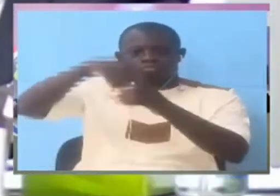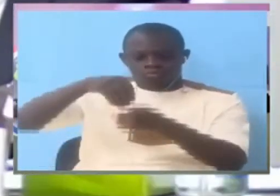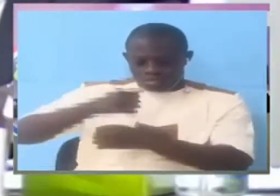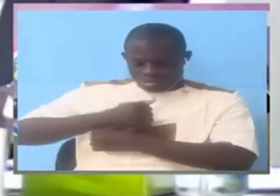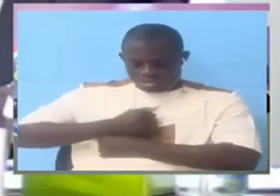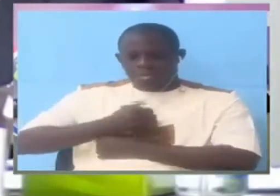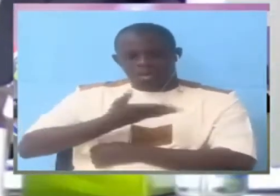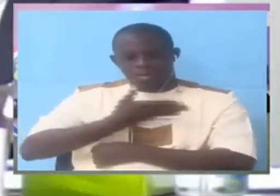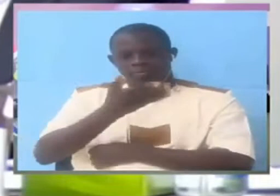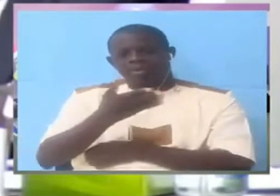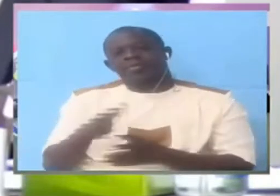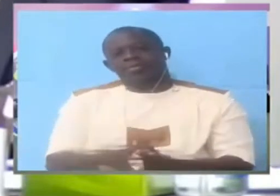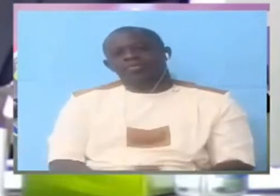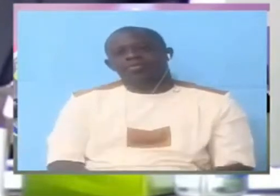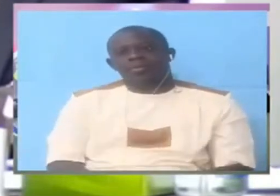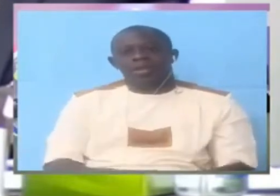of